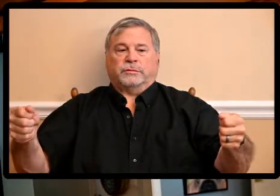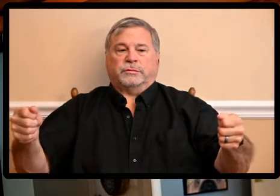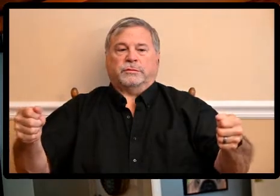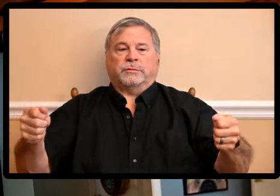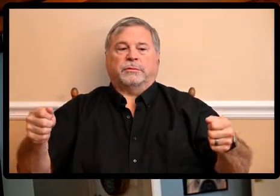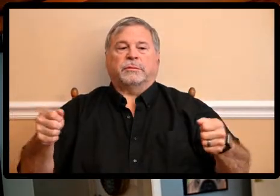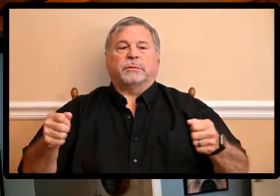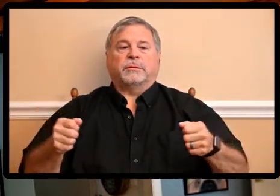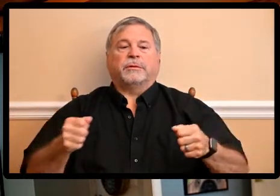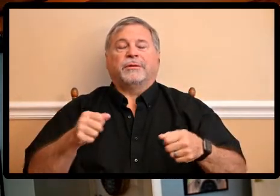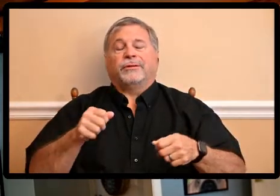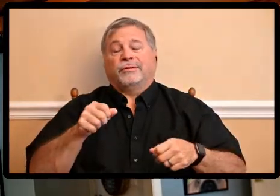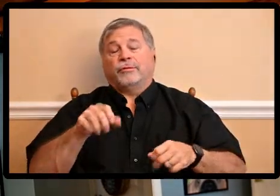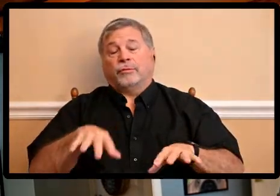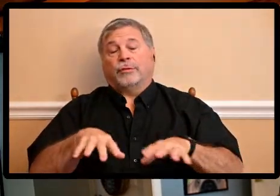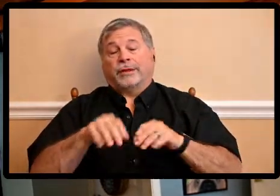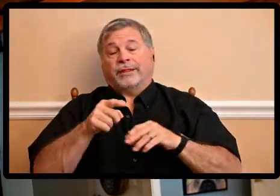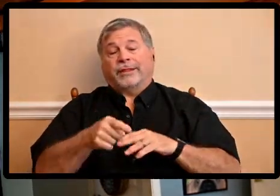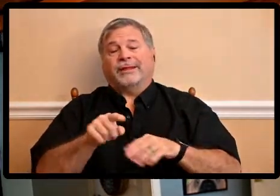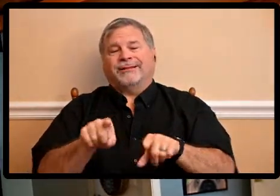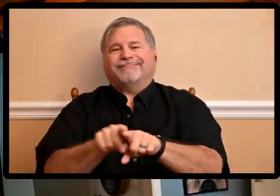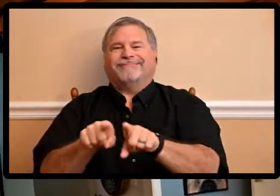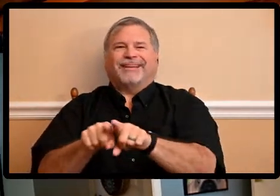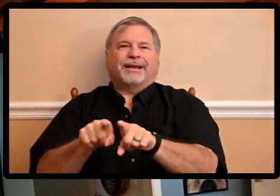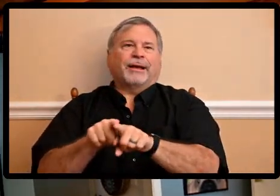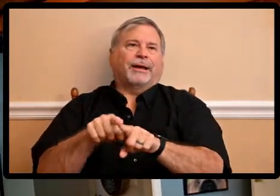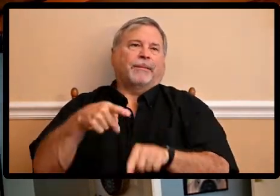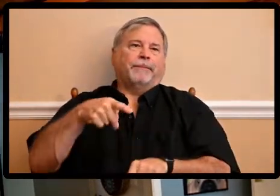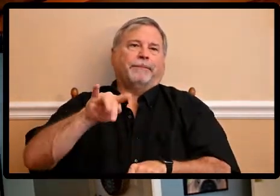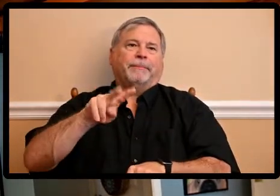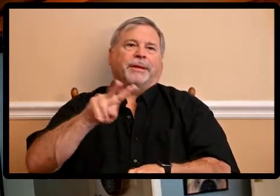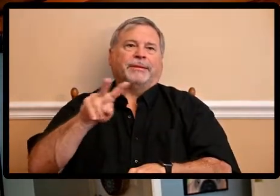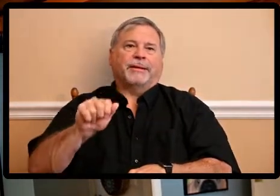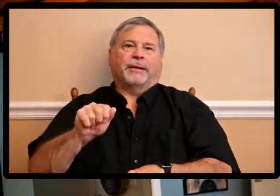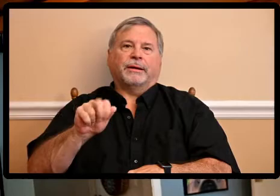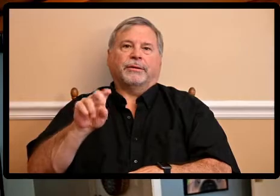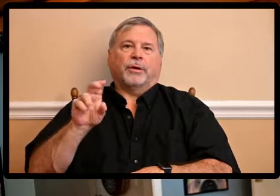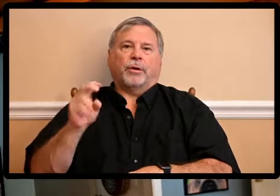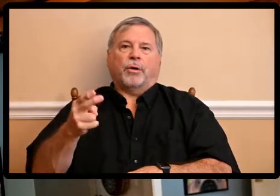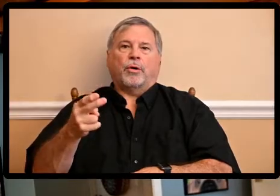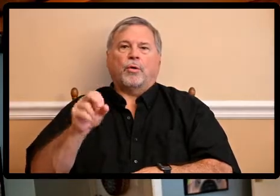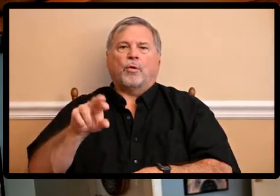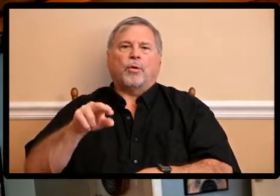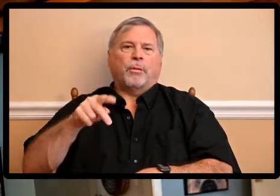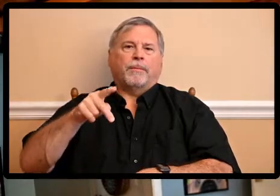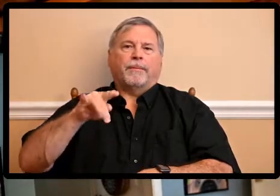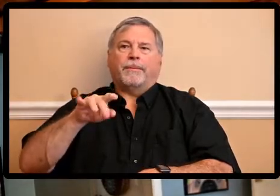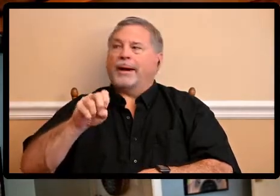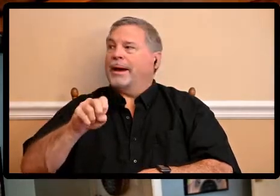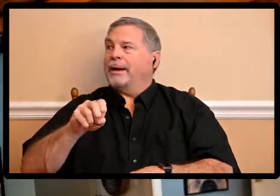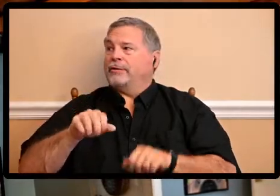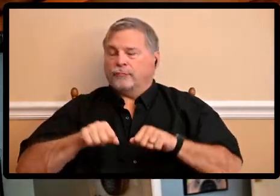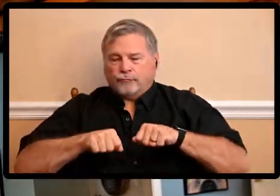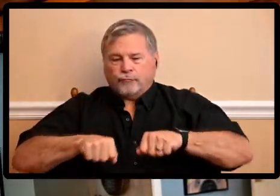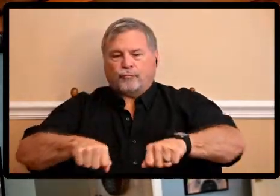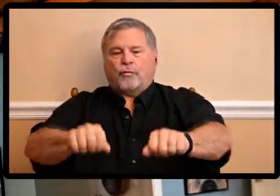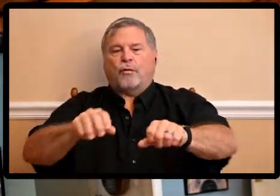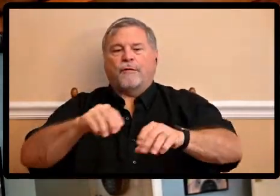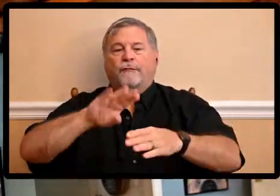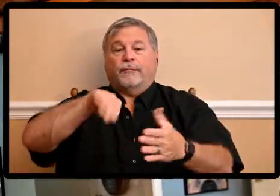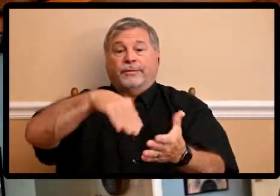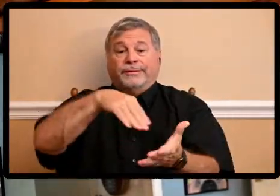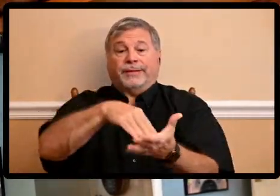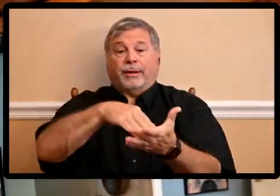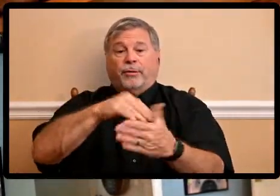do is you're going to take this like you do a pizza dough or a pie dough, and you're going to start rolling it from the center